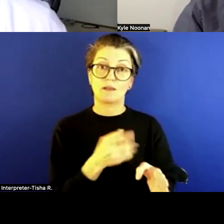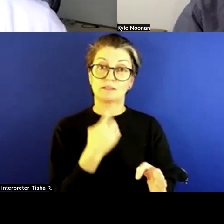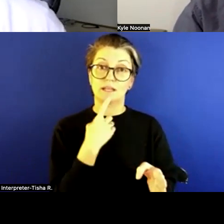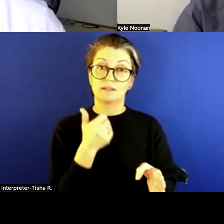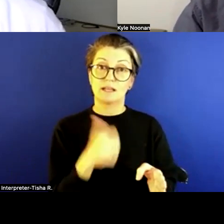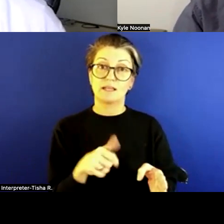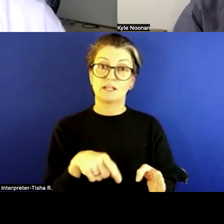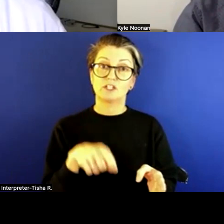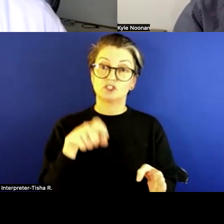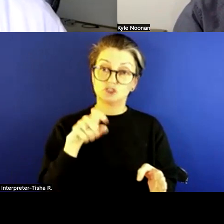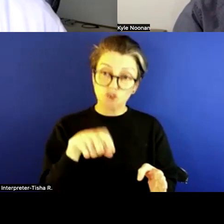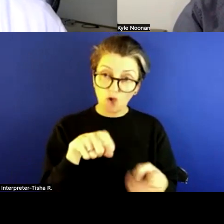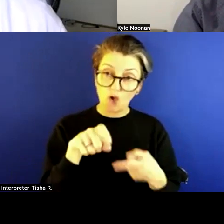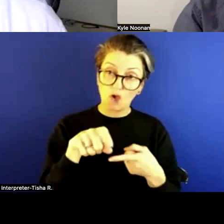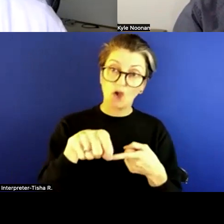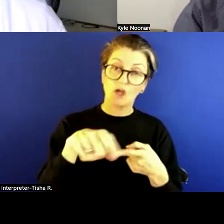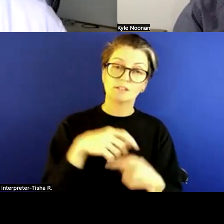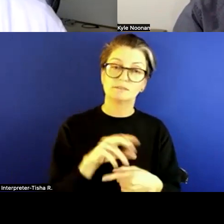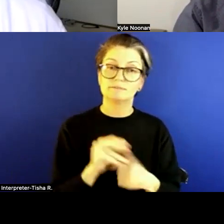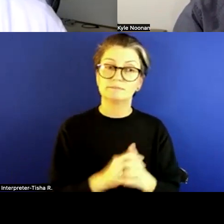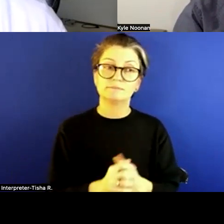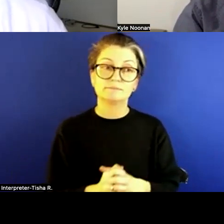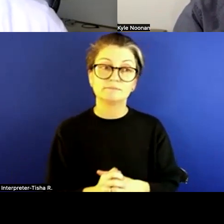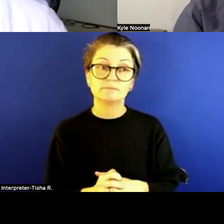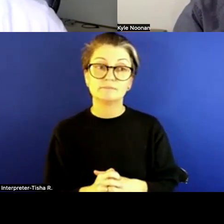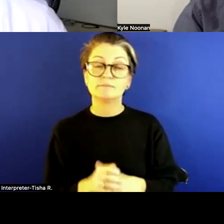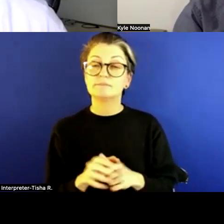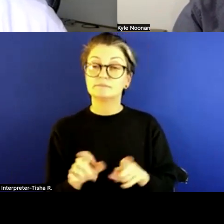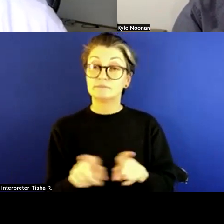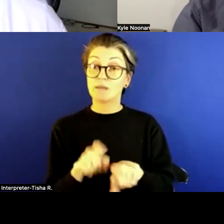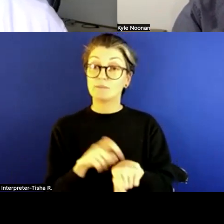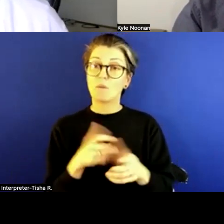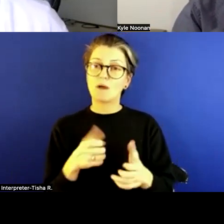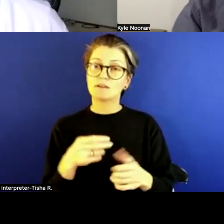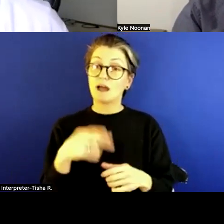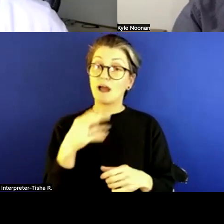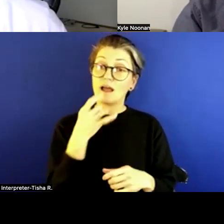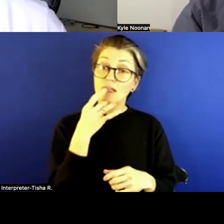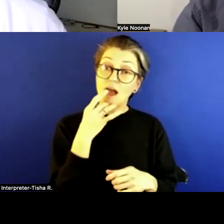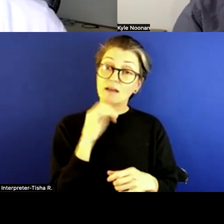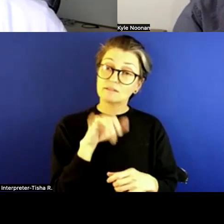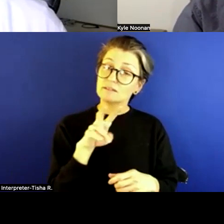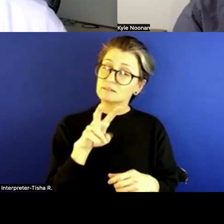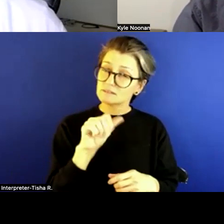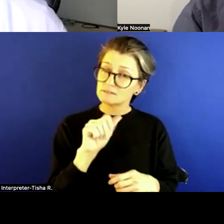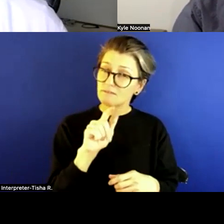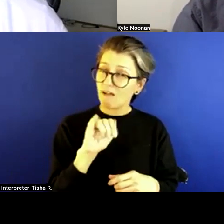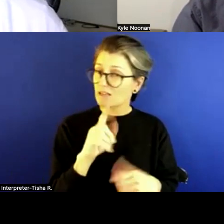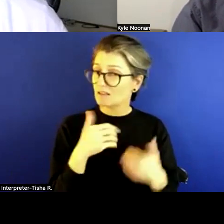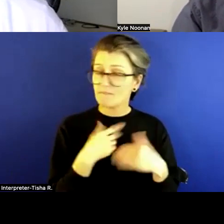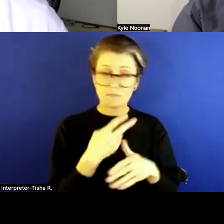should attached to that. And at the same time, we also want to highlight the validity of both types of pride. And,